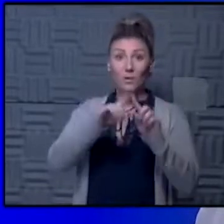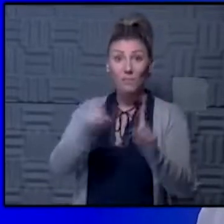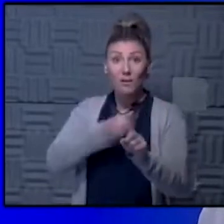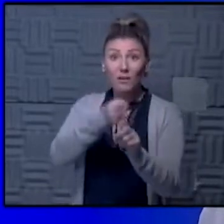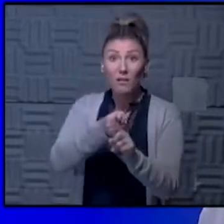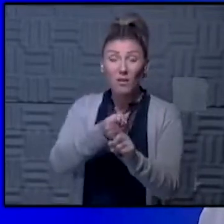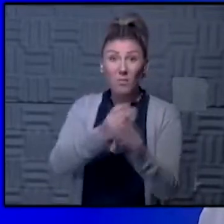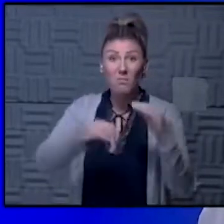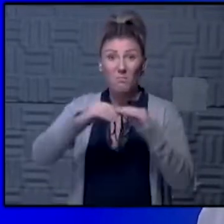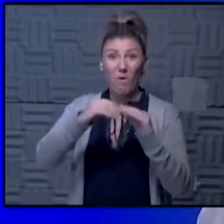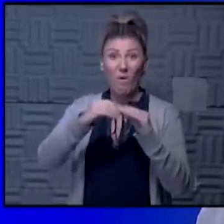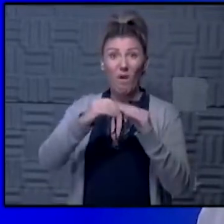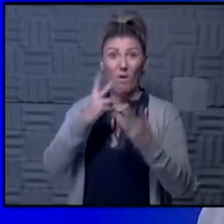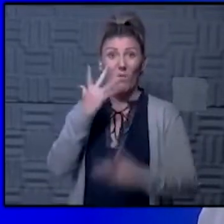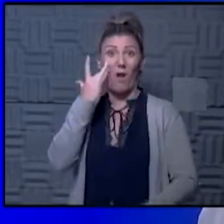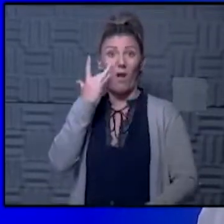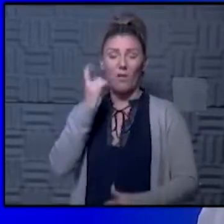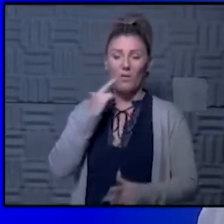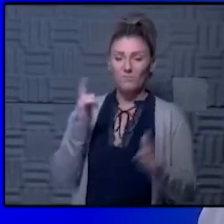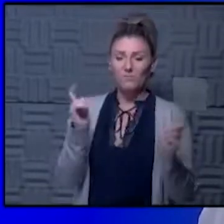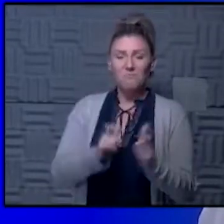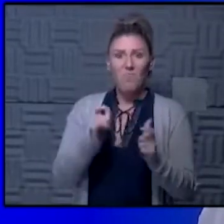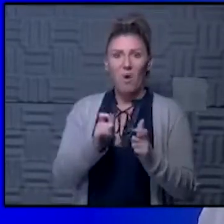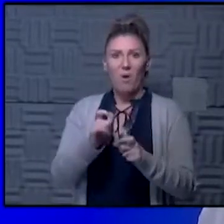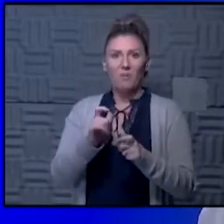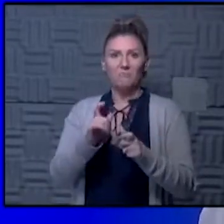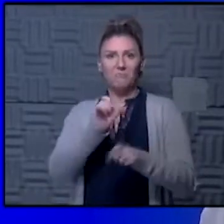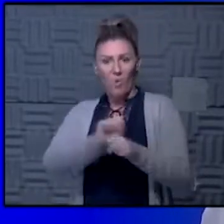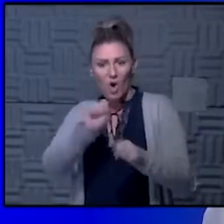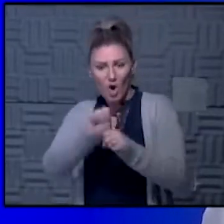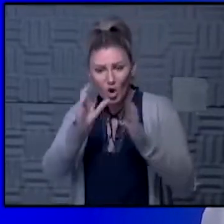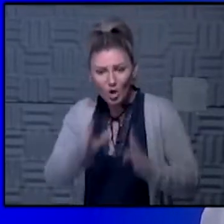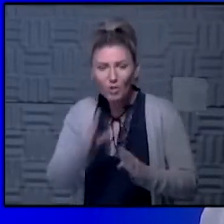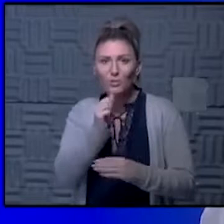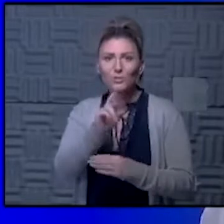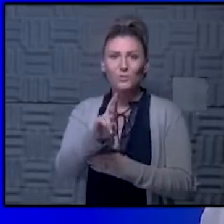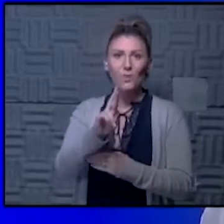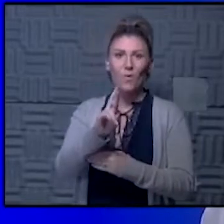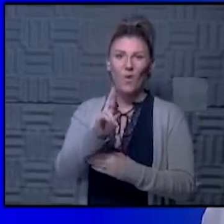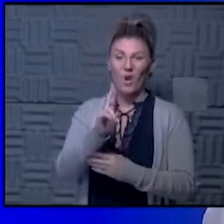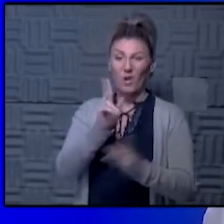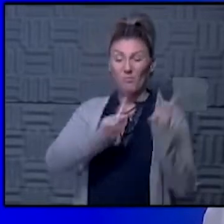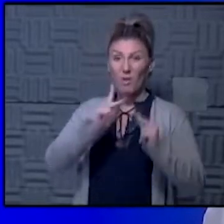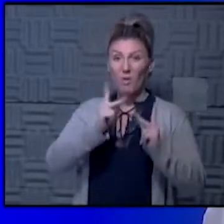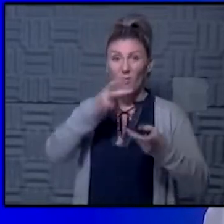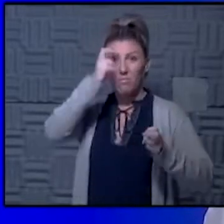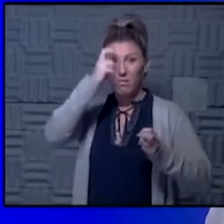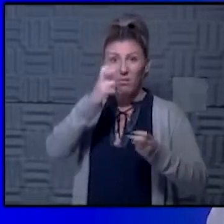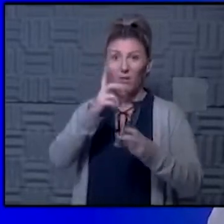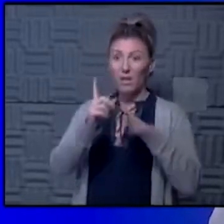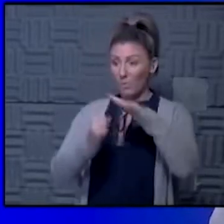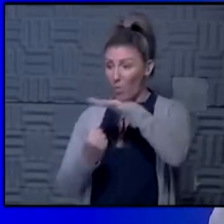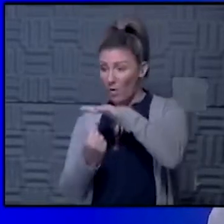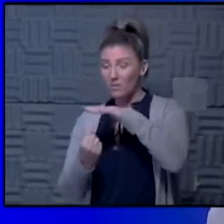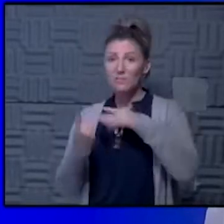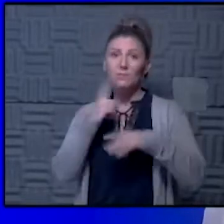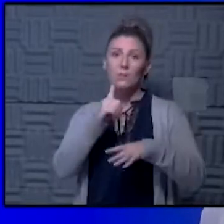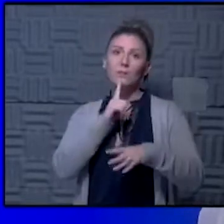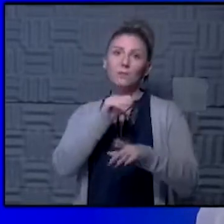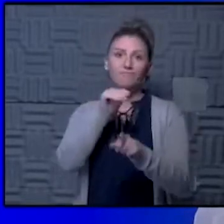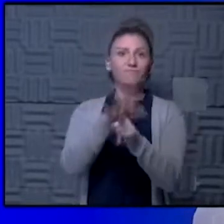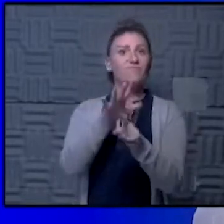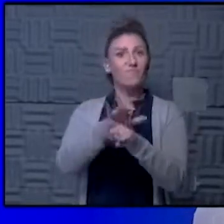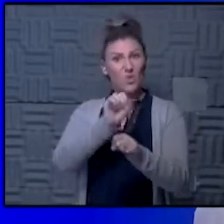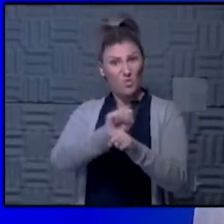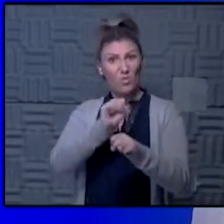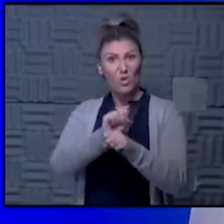harder because they have smaller workforces. And when you have people out with illness or quarantine, it really affects the workforce.